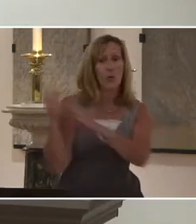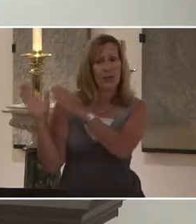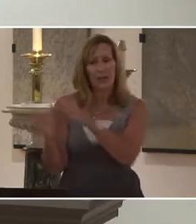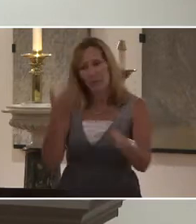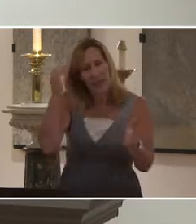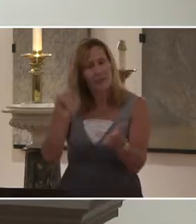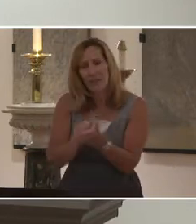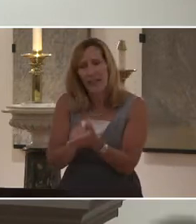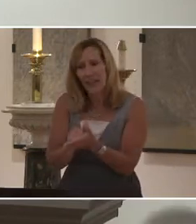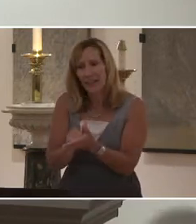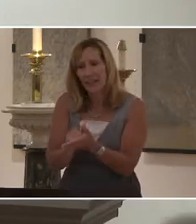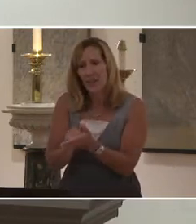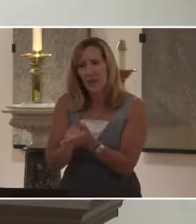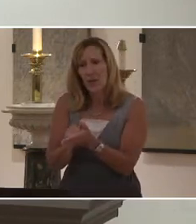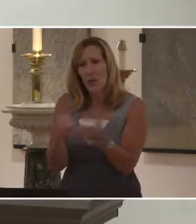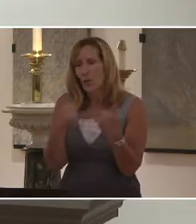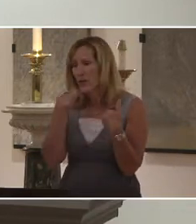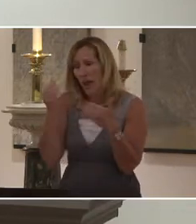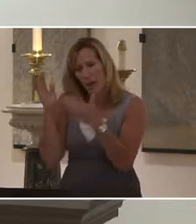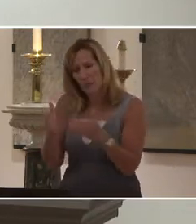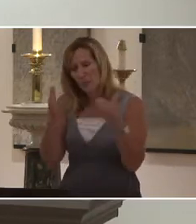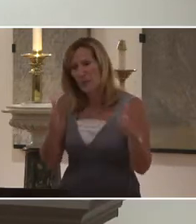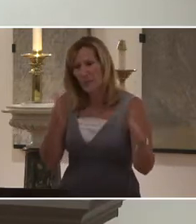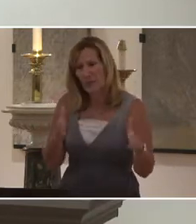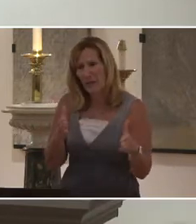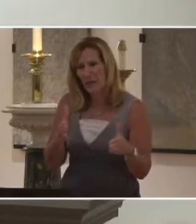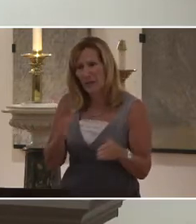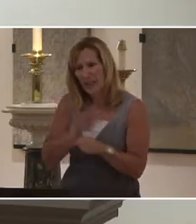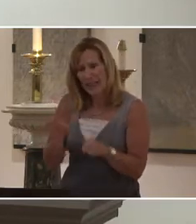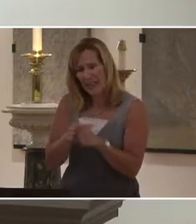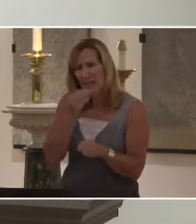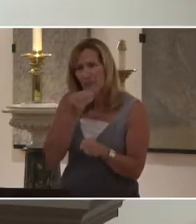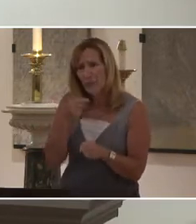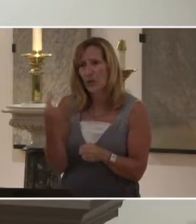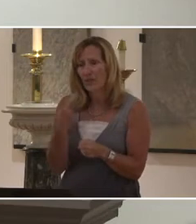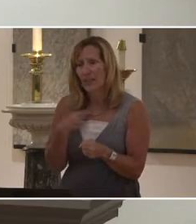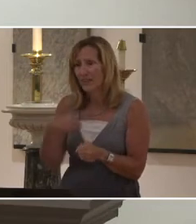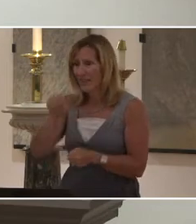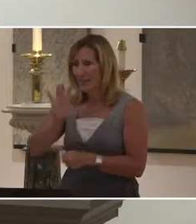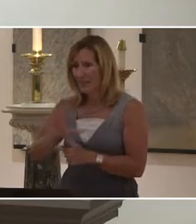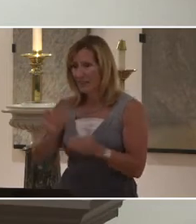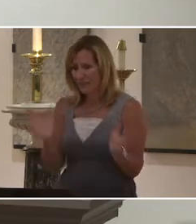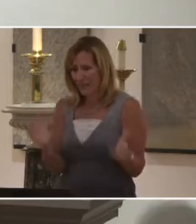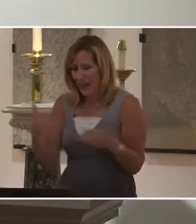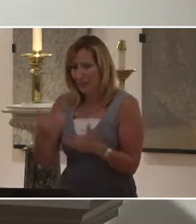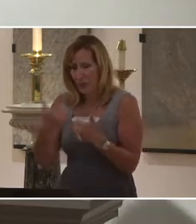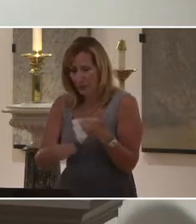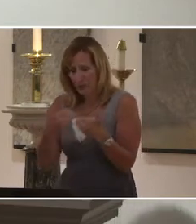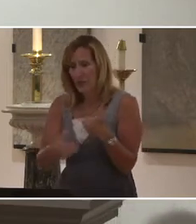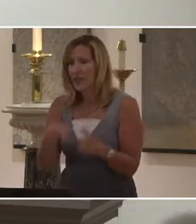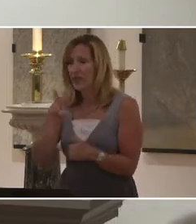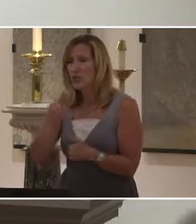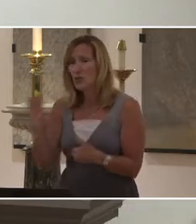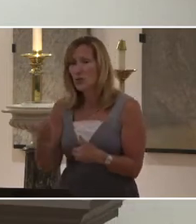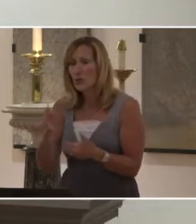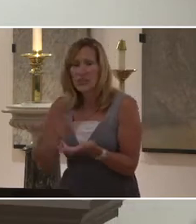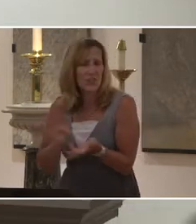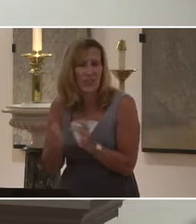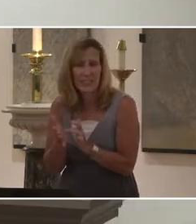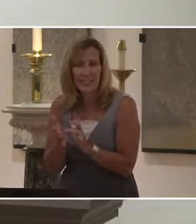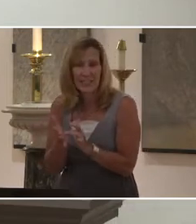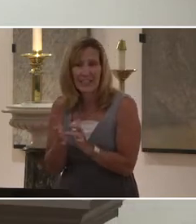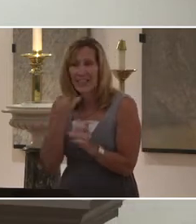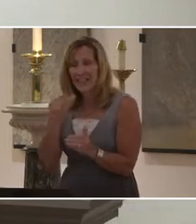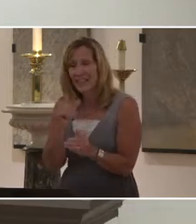this. We haven't prepared adequately. We only have 5 loaves and 2 fish, Jesus,